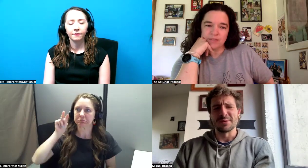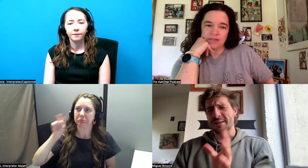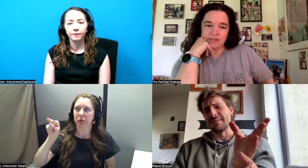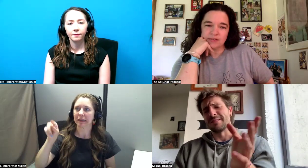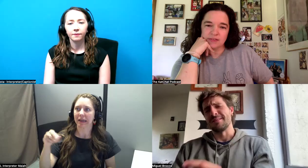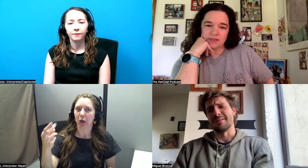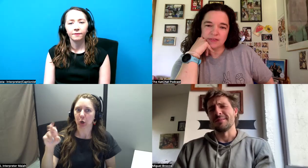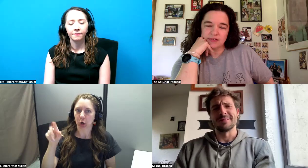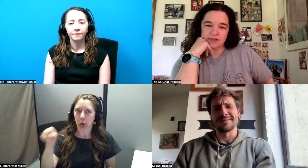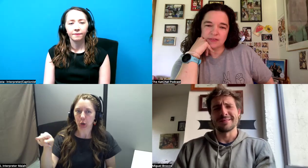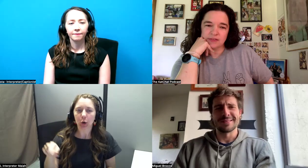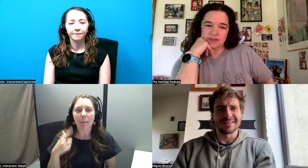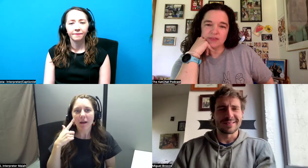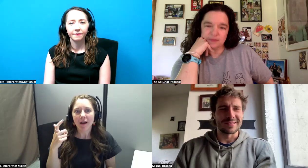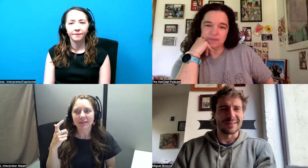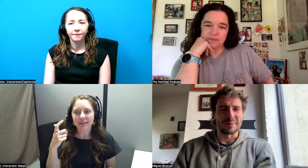do like this.